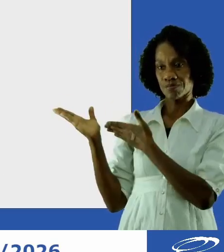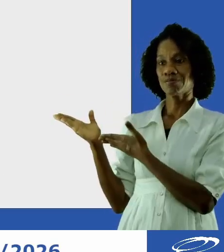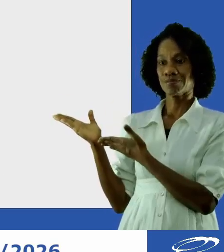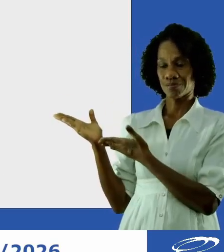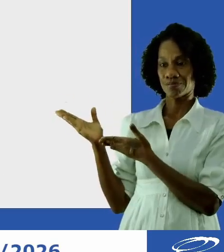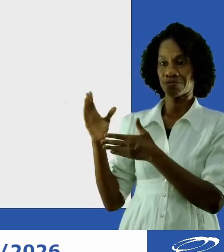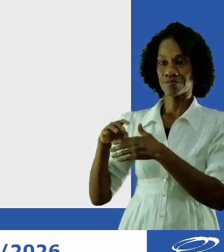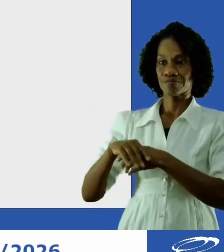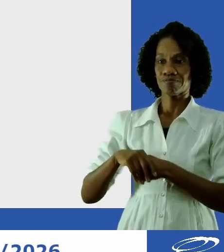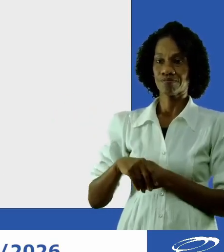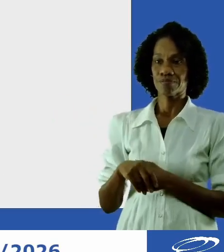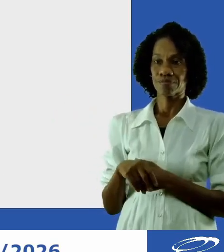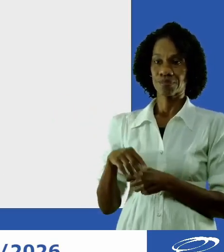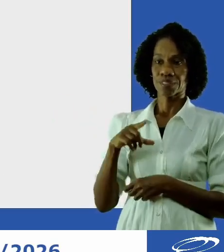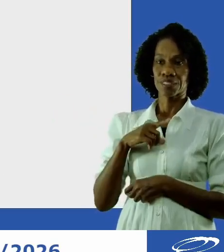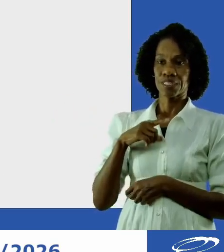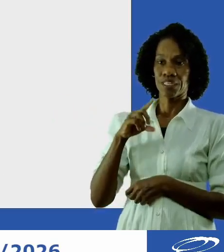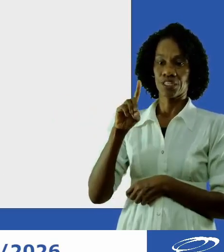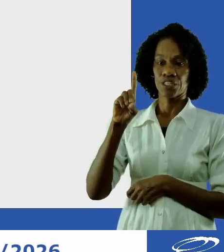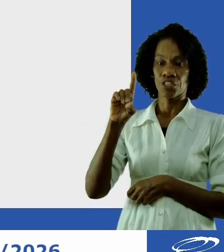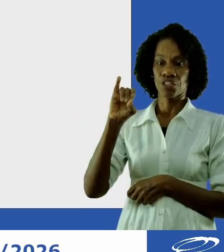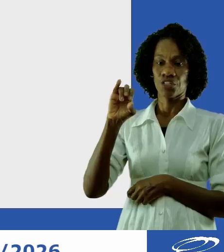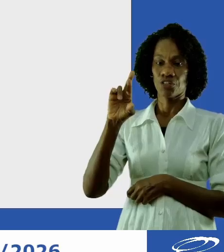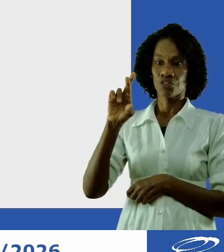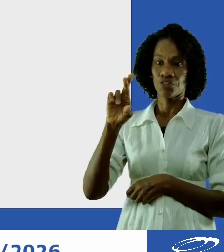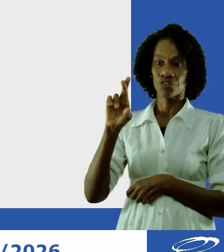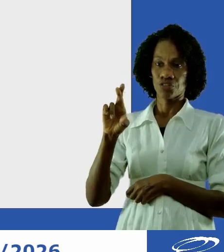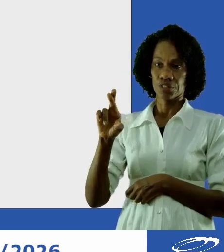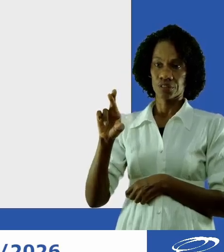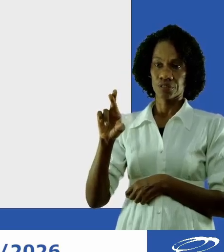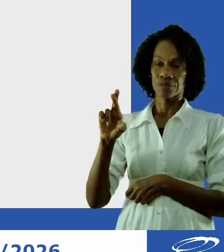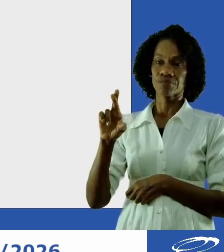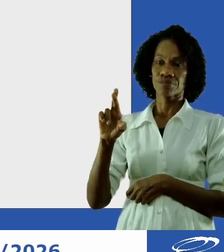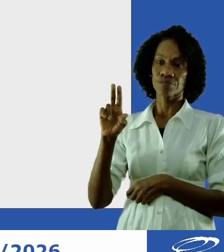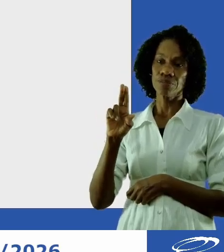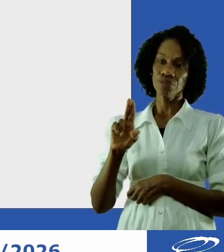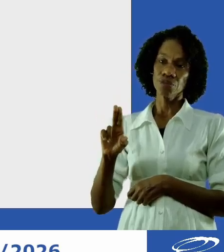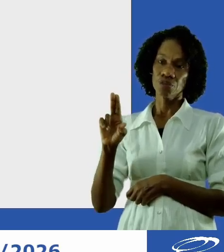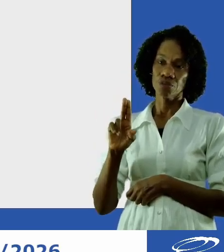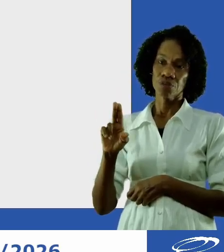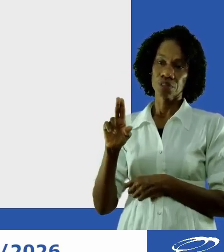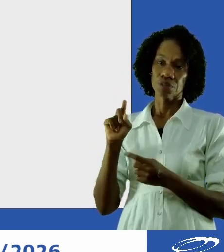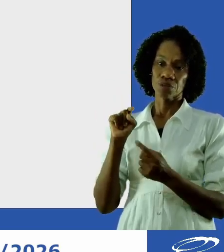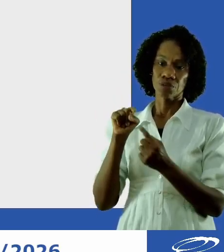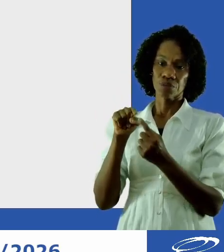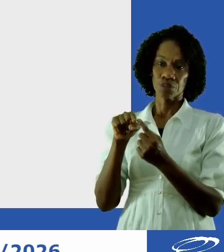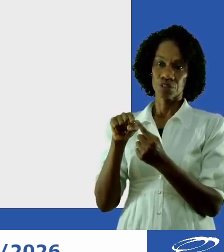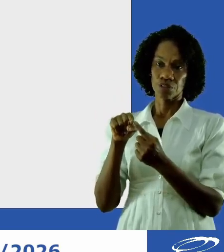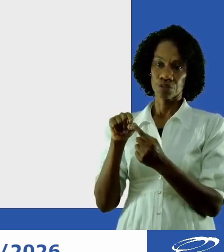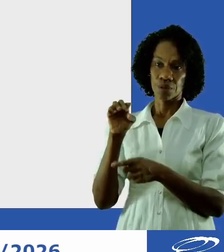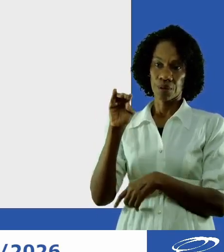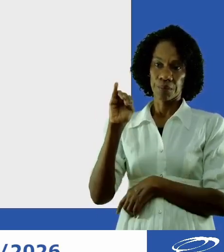their procedures in order to eradicate the biofilm there. But